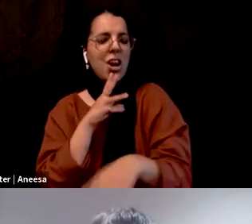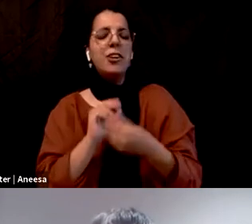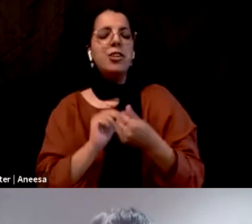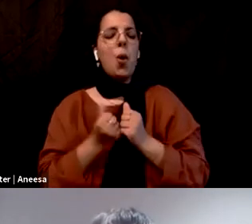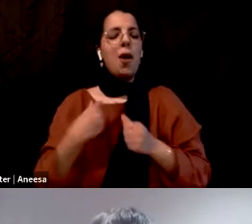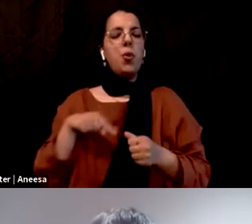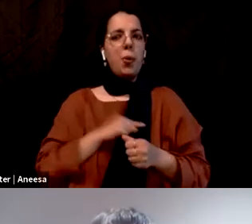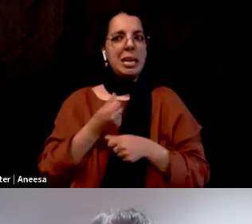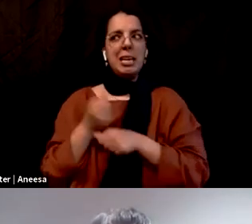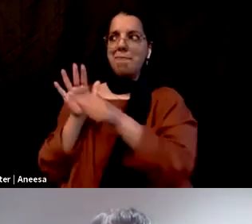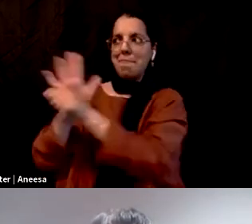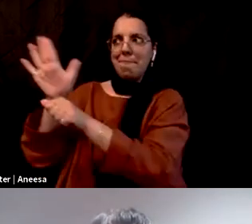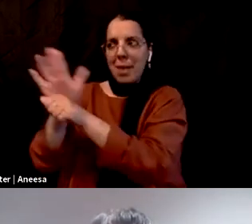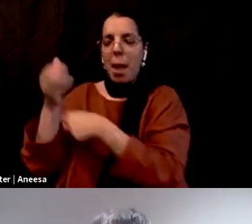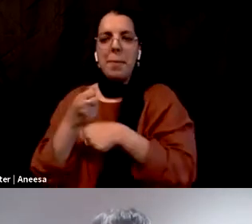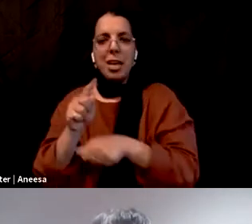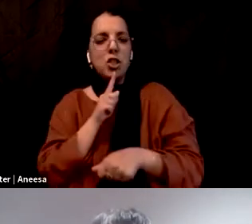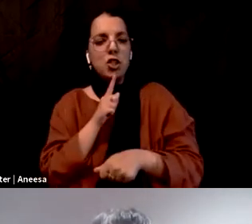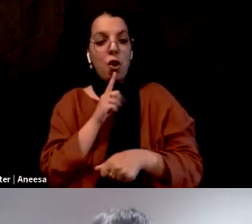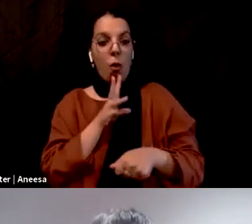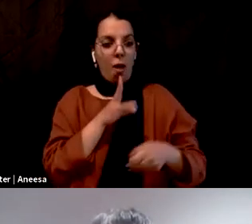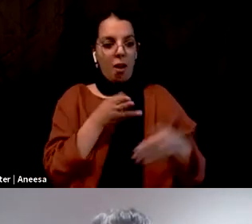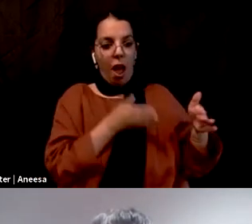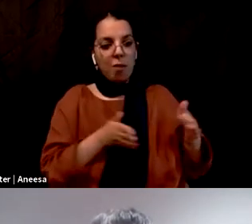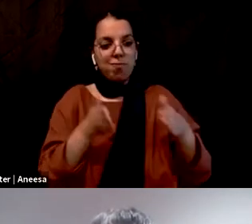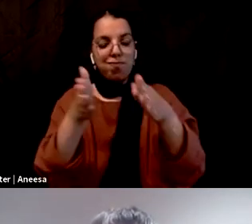Wildness, in the city, a vital resource for our physical,